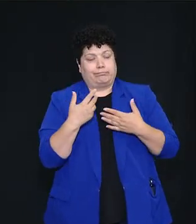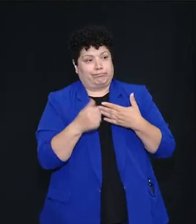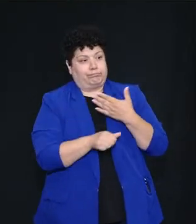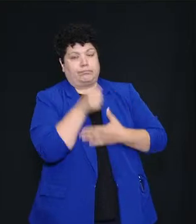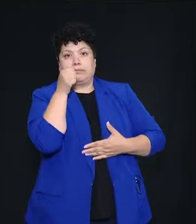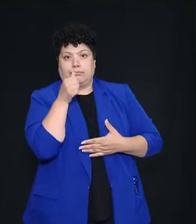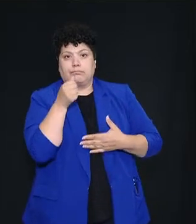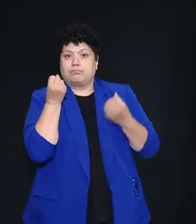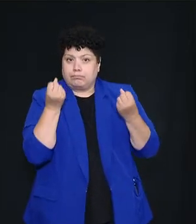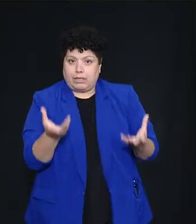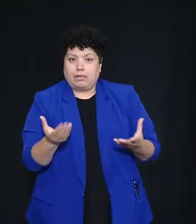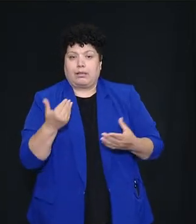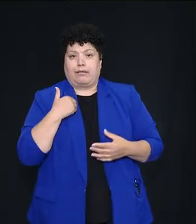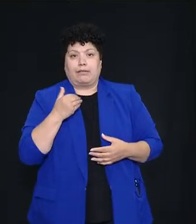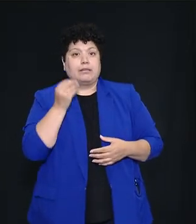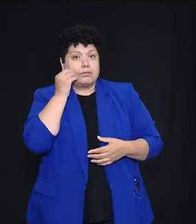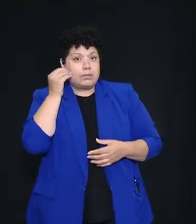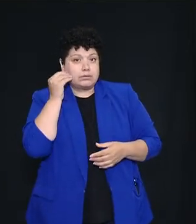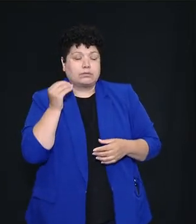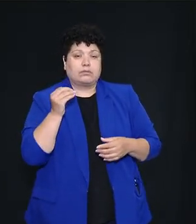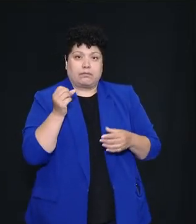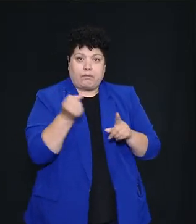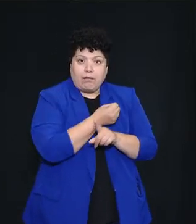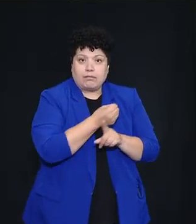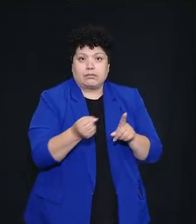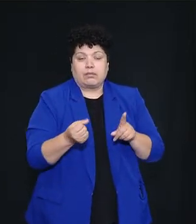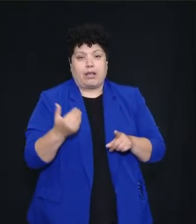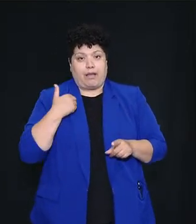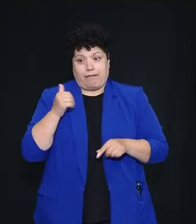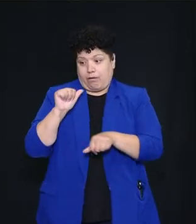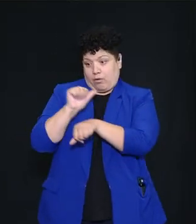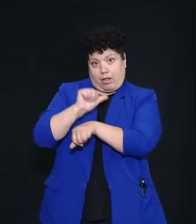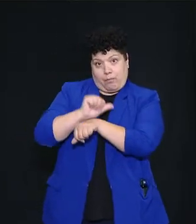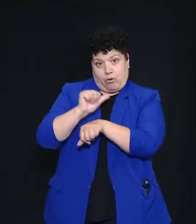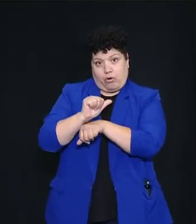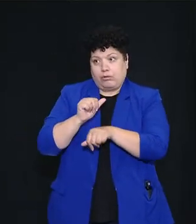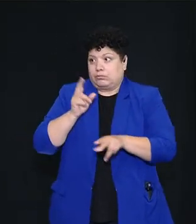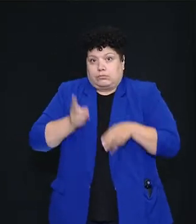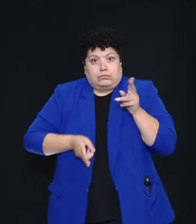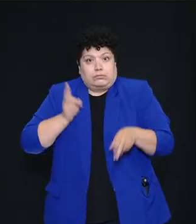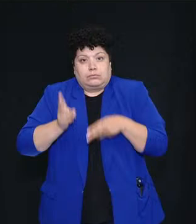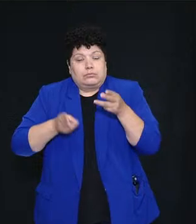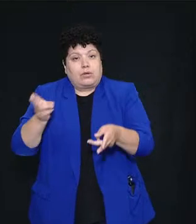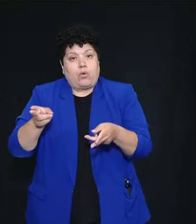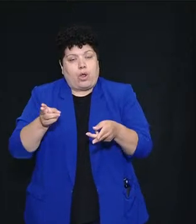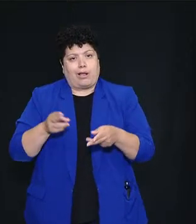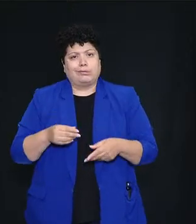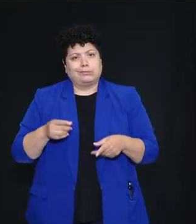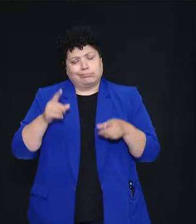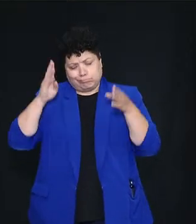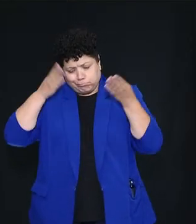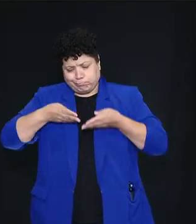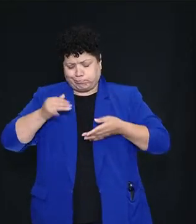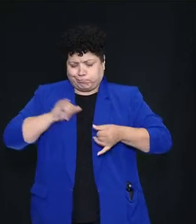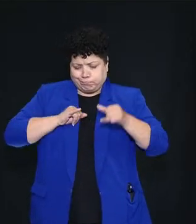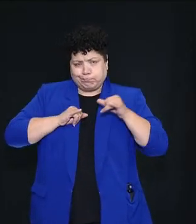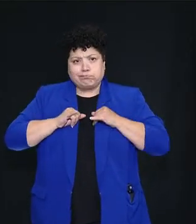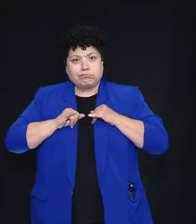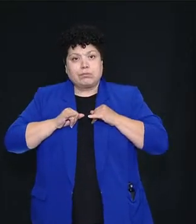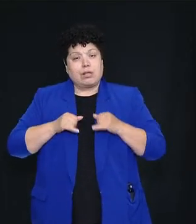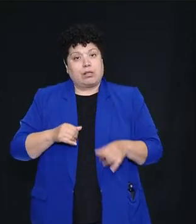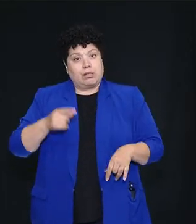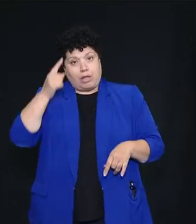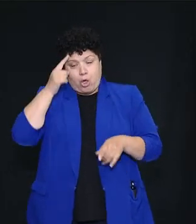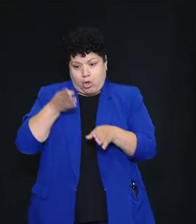violence, the frenetic pace of labor, an individualistic mindset, cutthroat